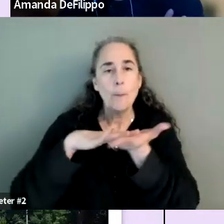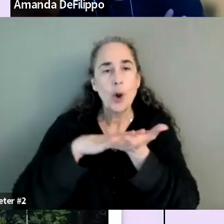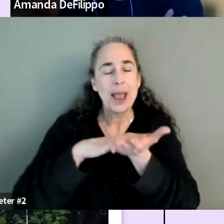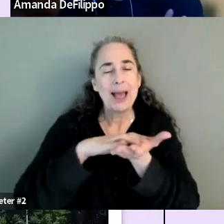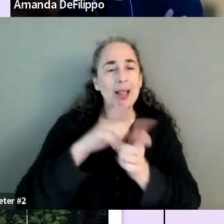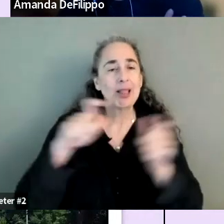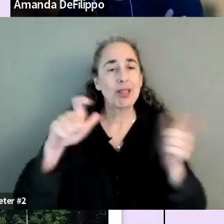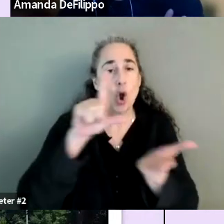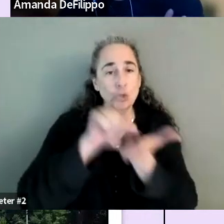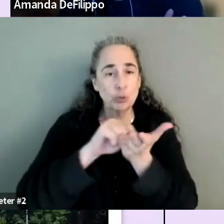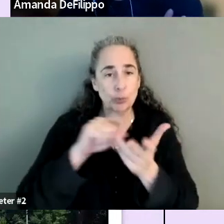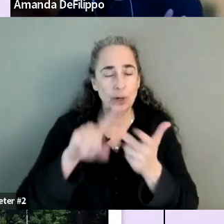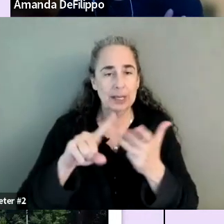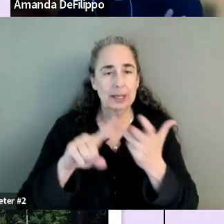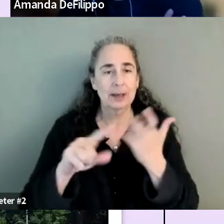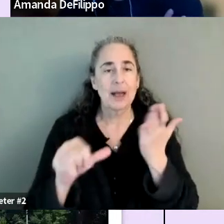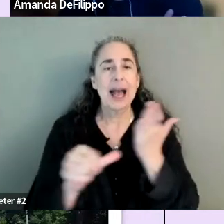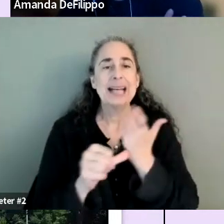assistive